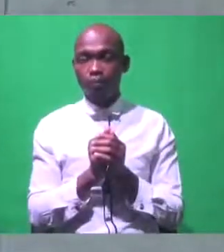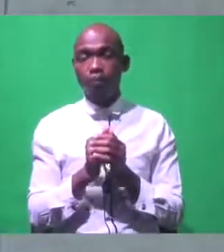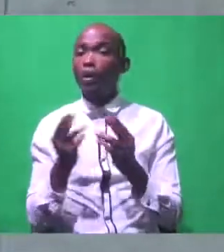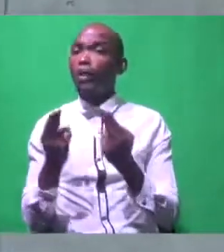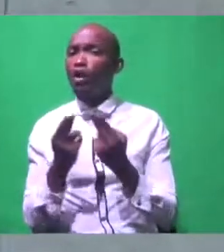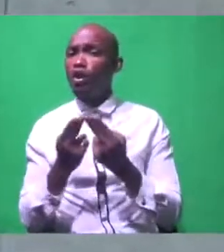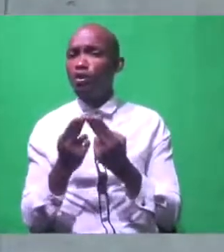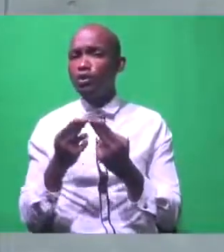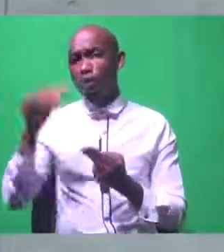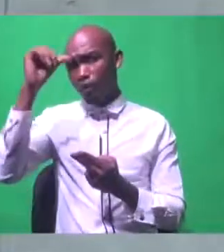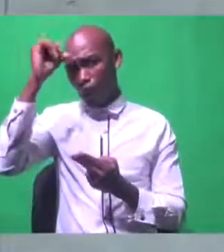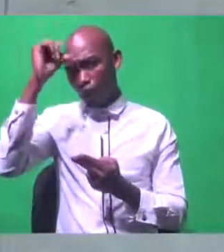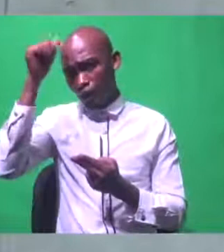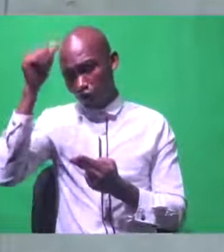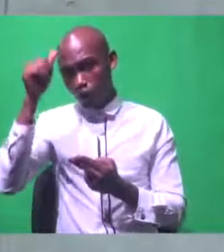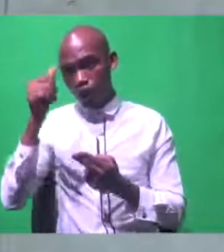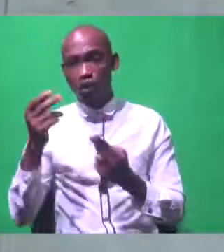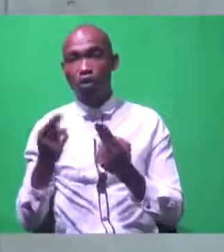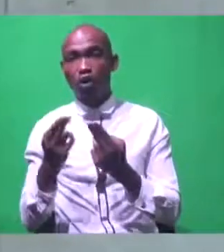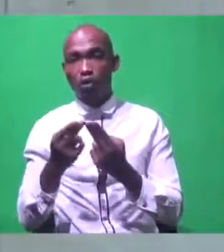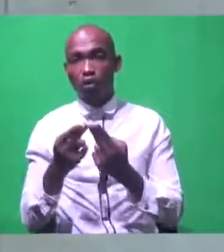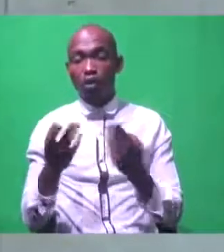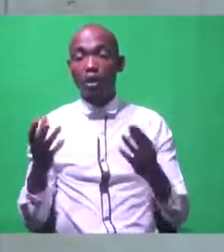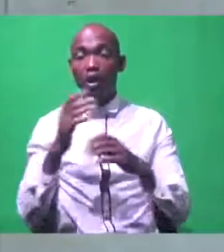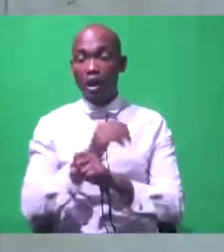Also, the Asians had their schools,